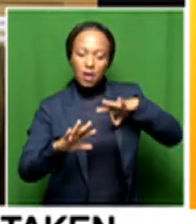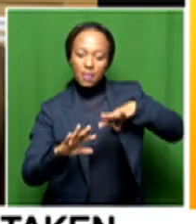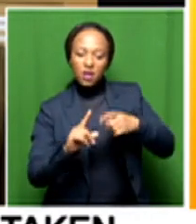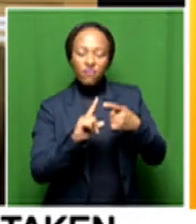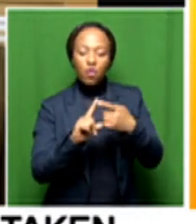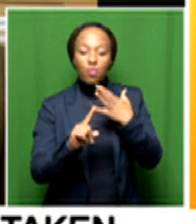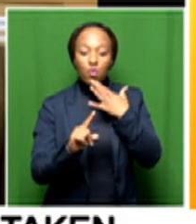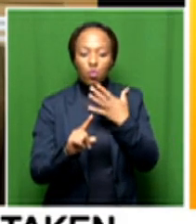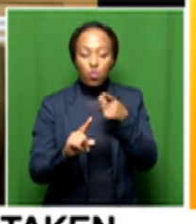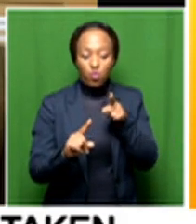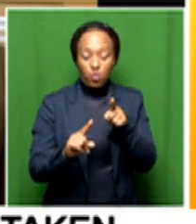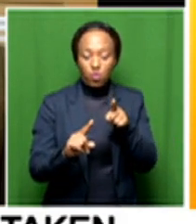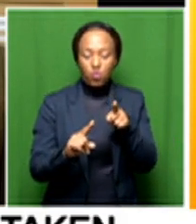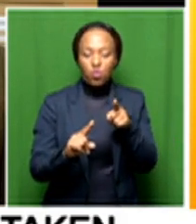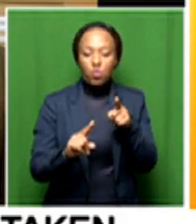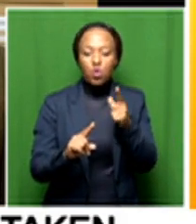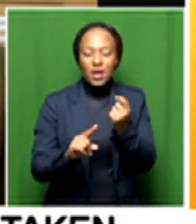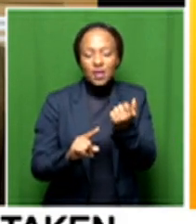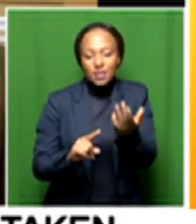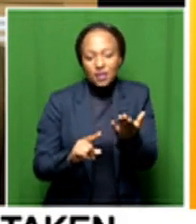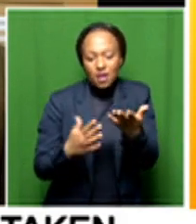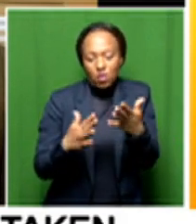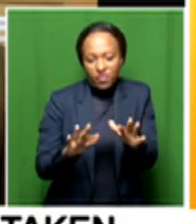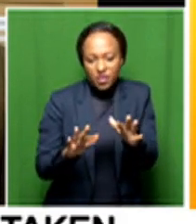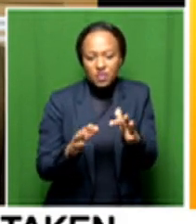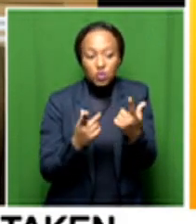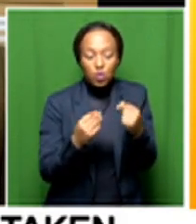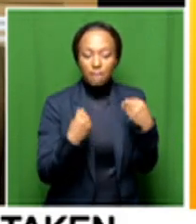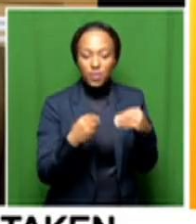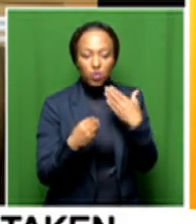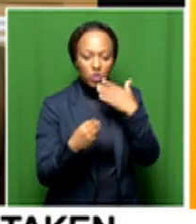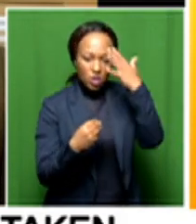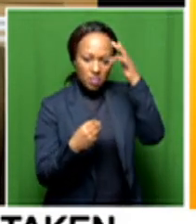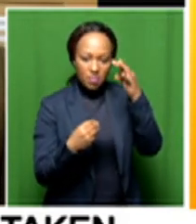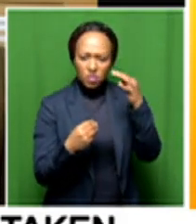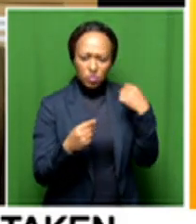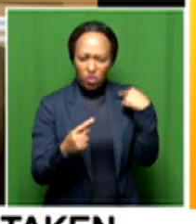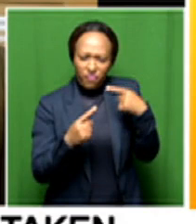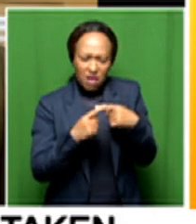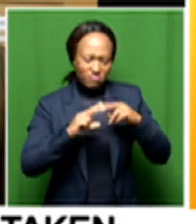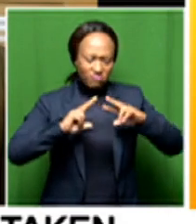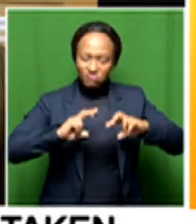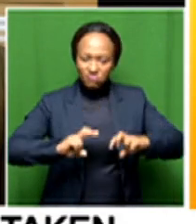to do business with the state. How did this come about, and how far are you in your investigations?